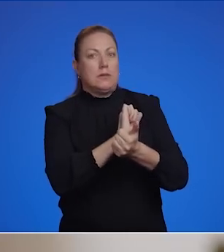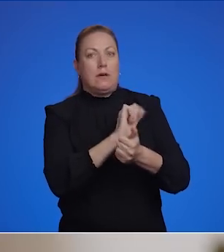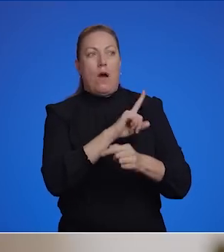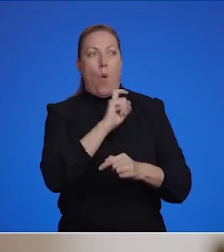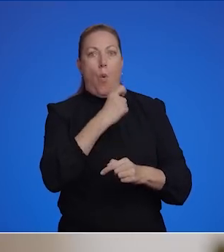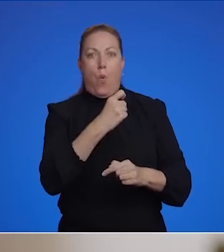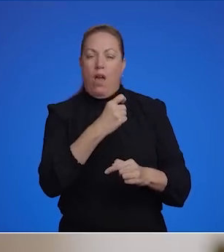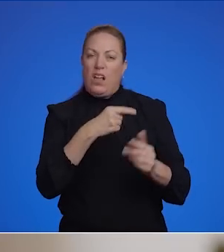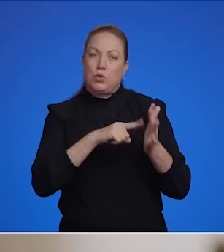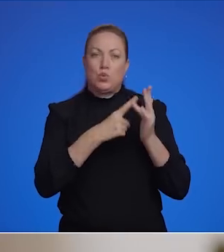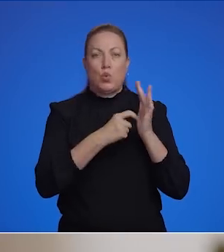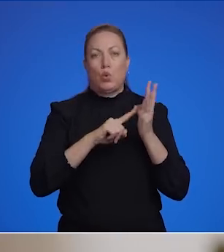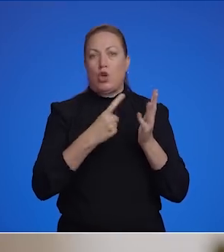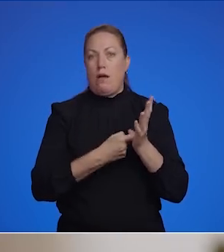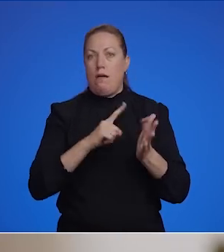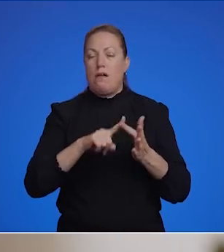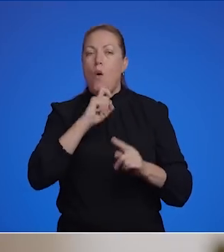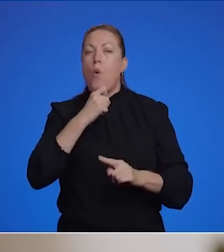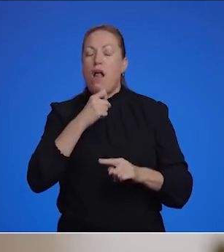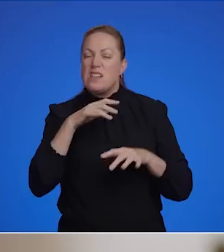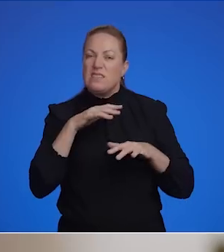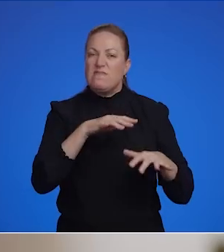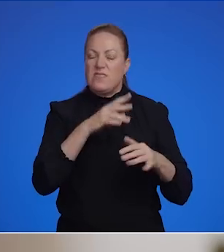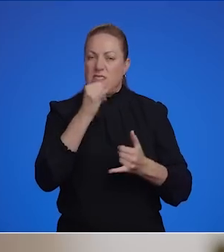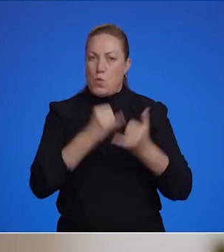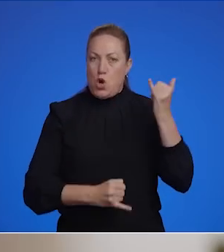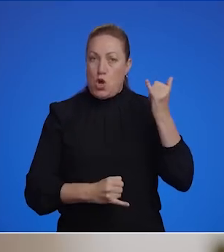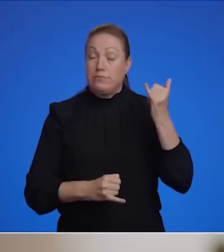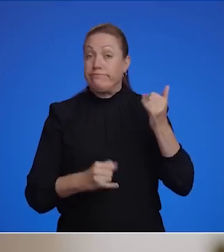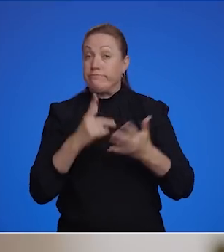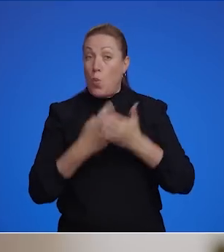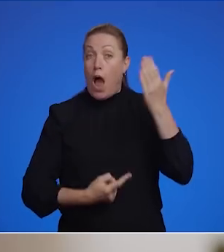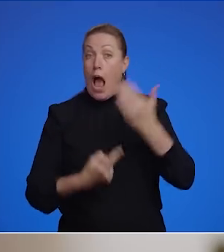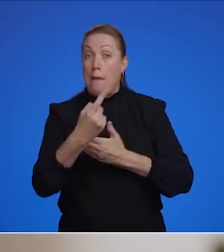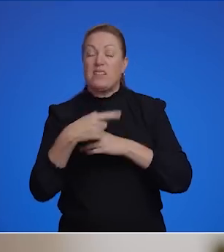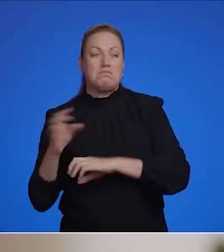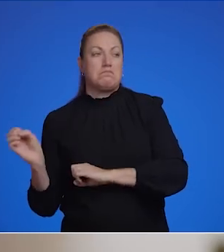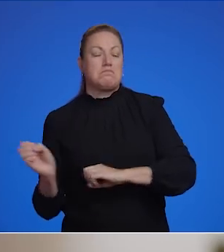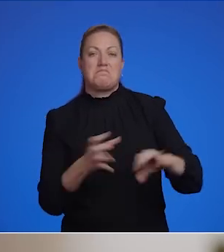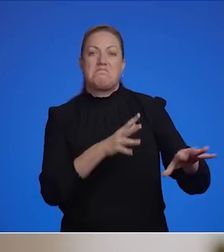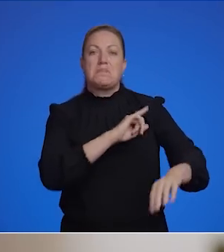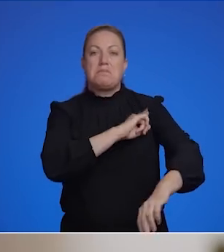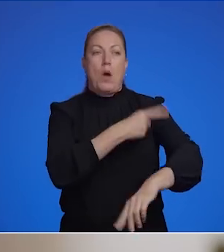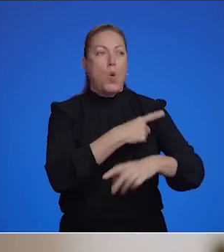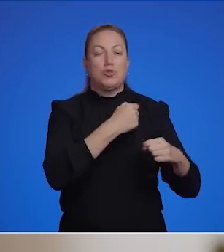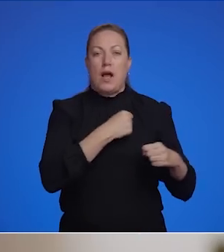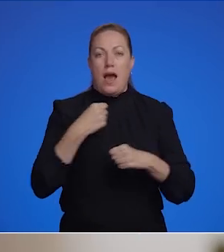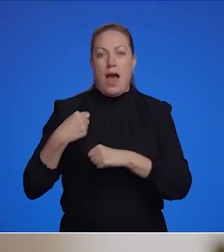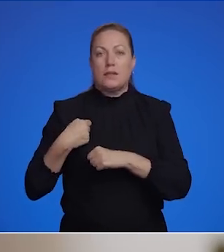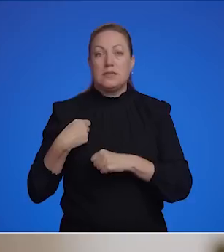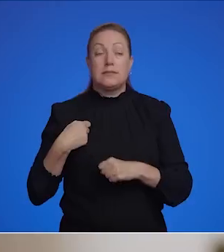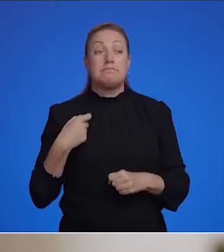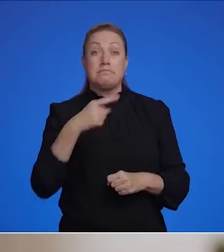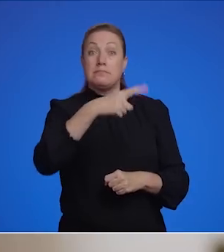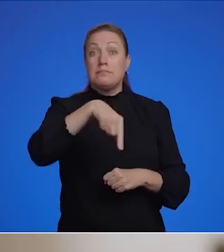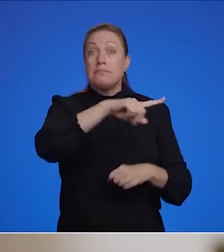him. And sure enough, he was placed into custody of Polish guards who were